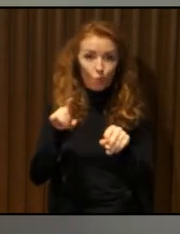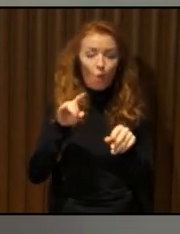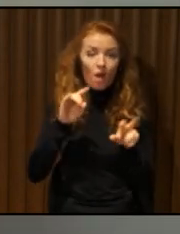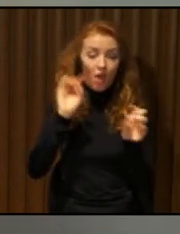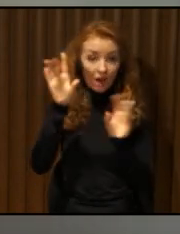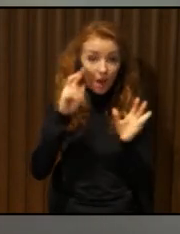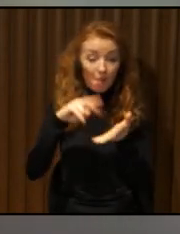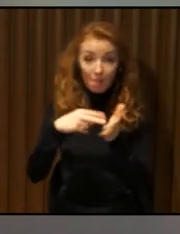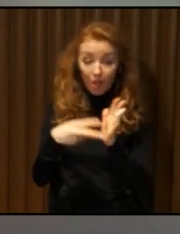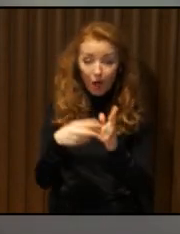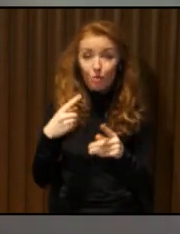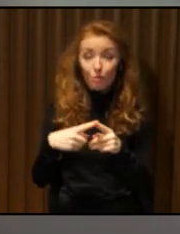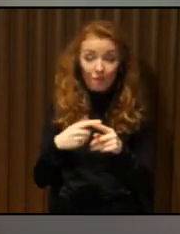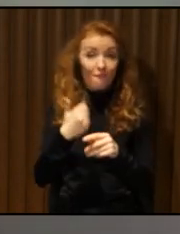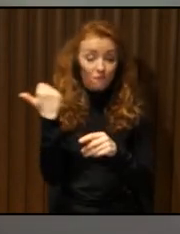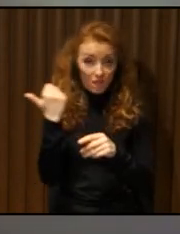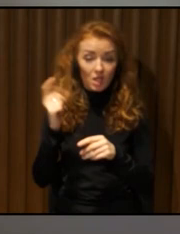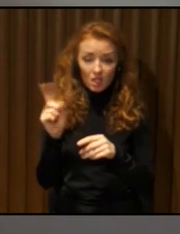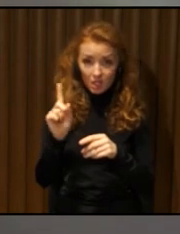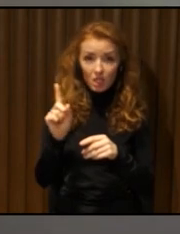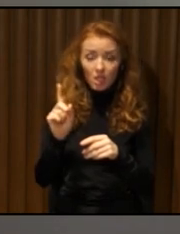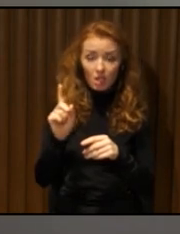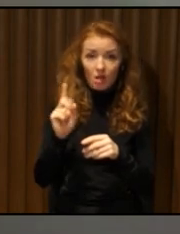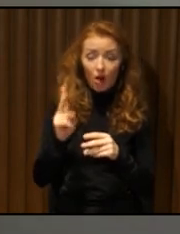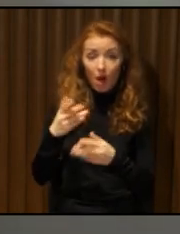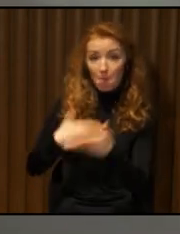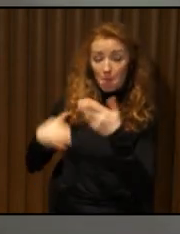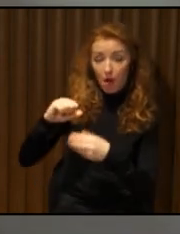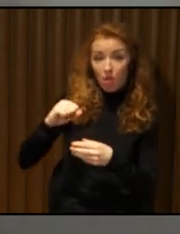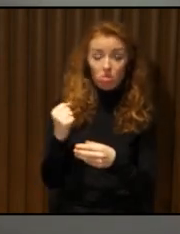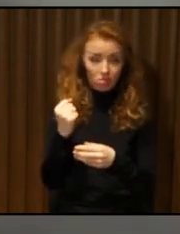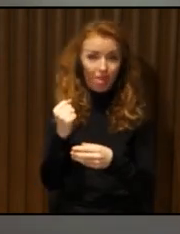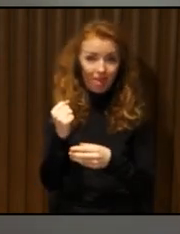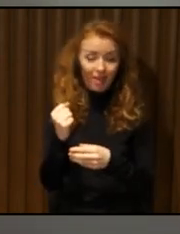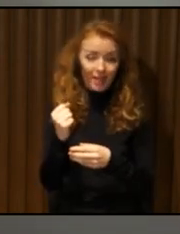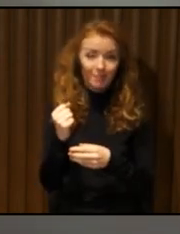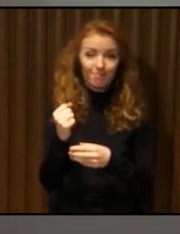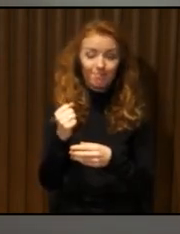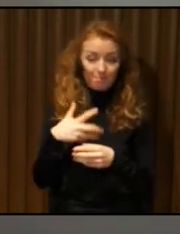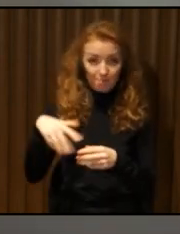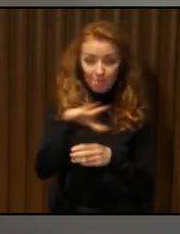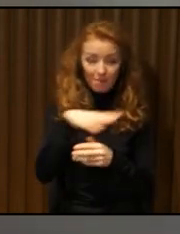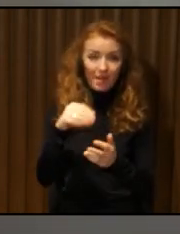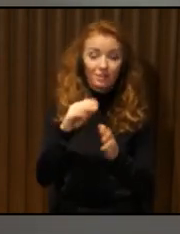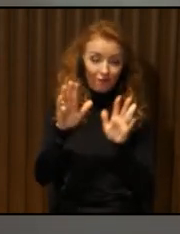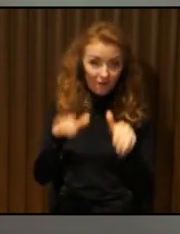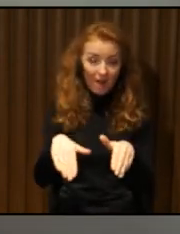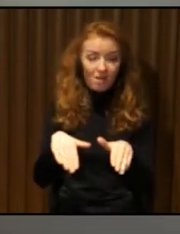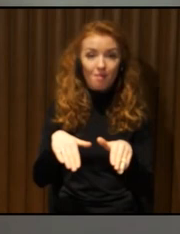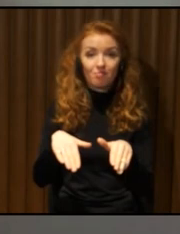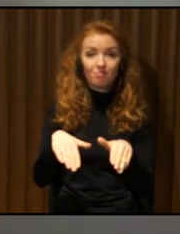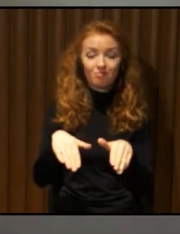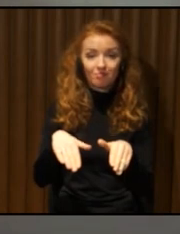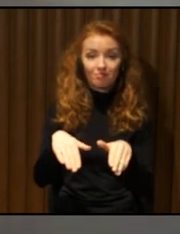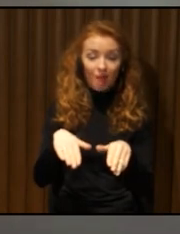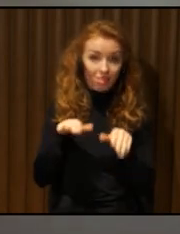And there are partners. I mean, it's not like me. MCCANN does things in advertising which are for the clients. Yeah. Of course,